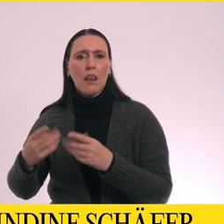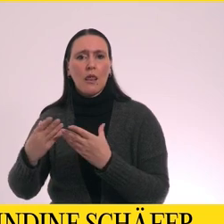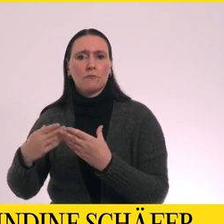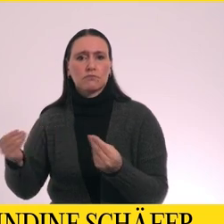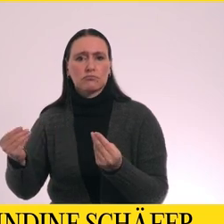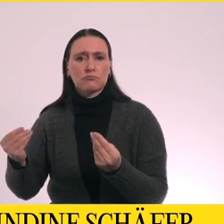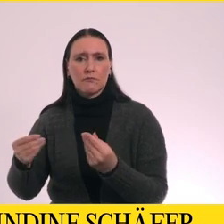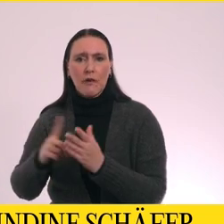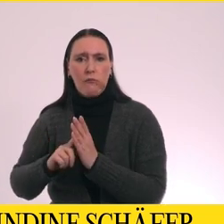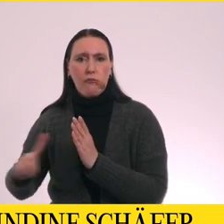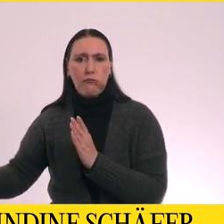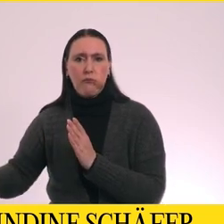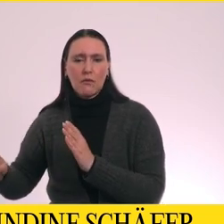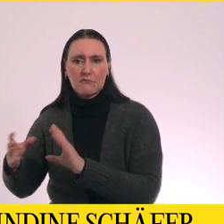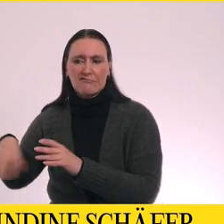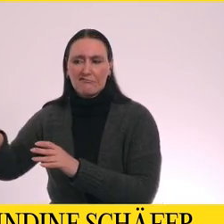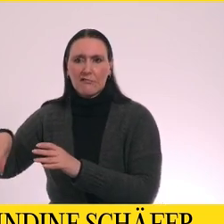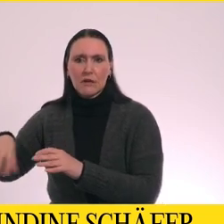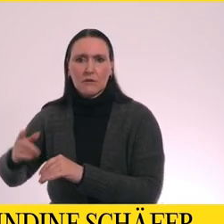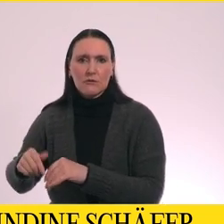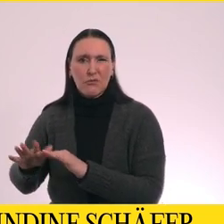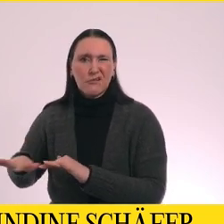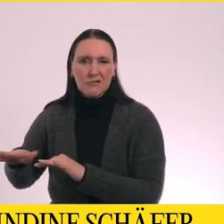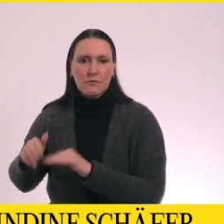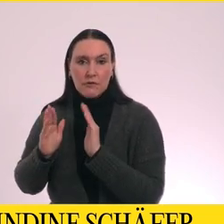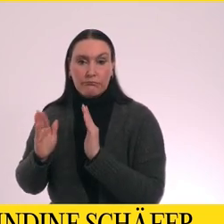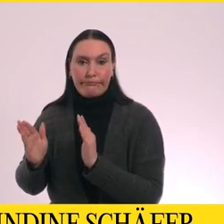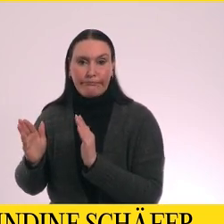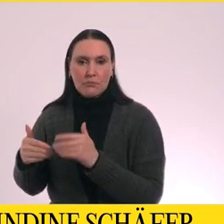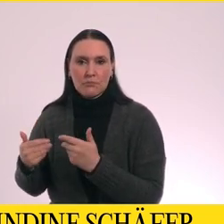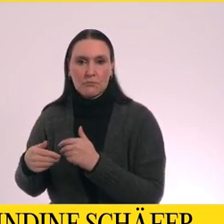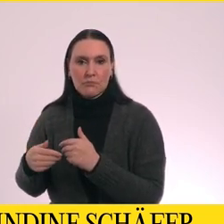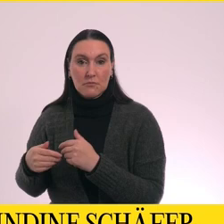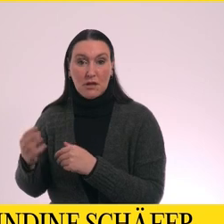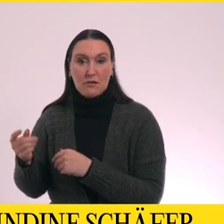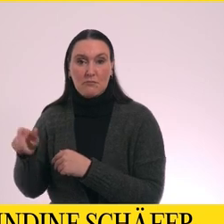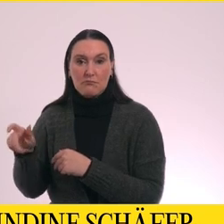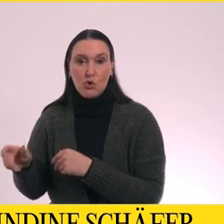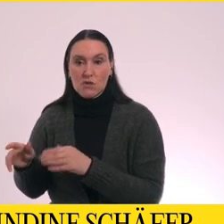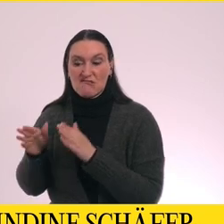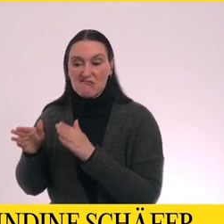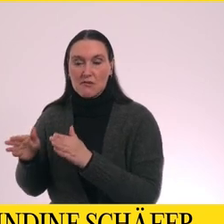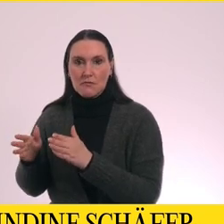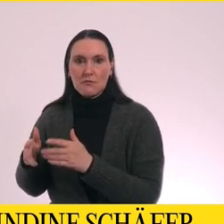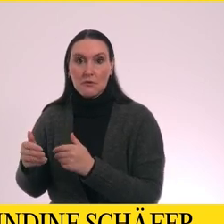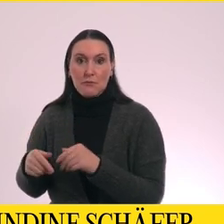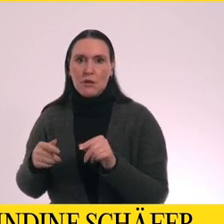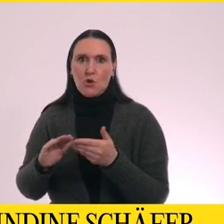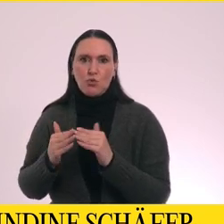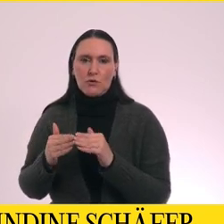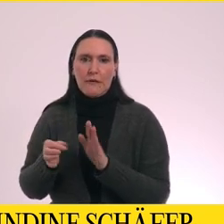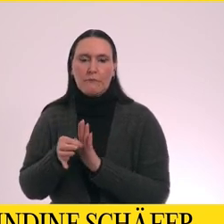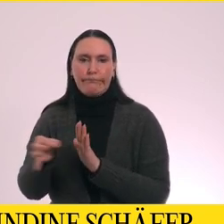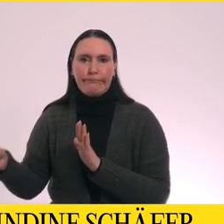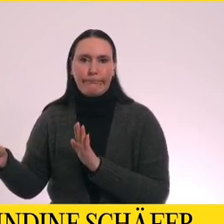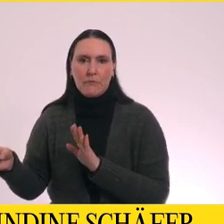very restrictive environments where they're sort of separated from their community. So it's really important